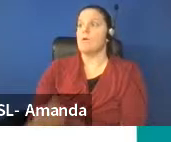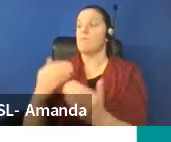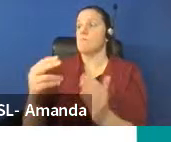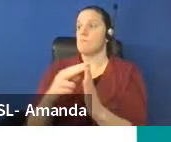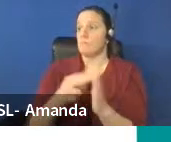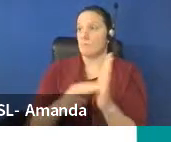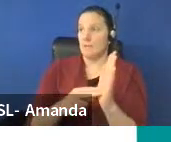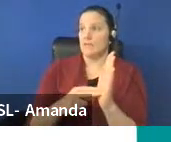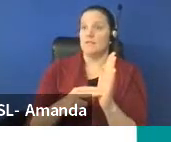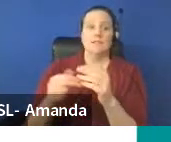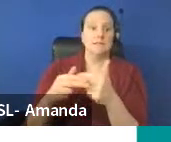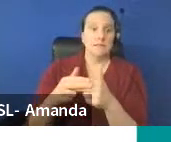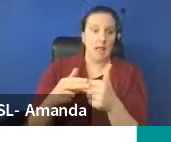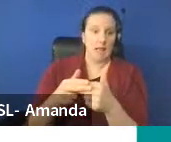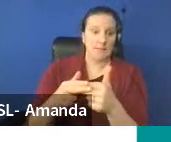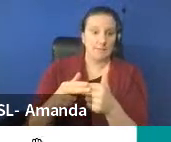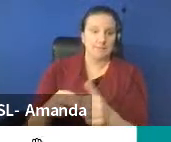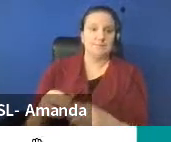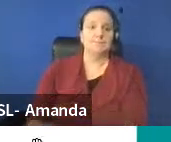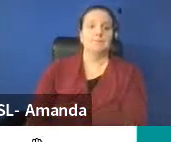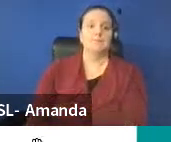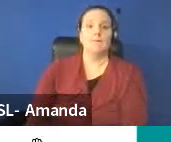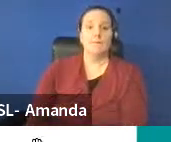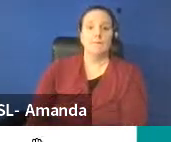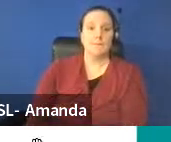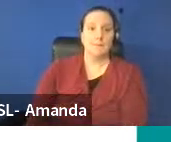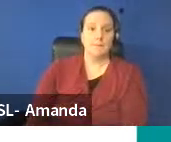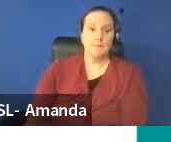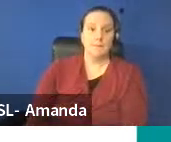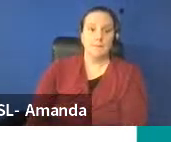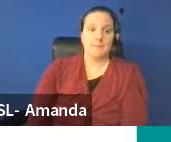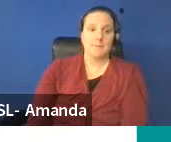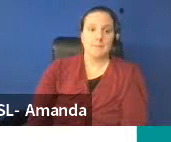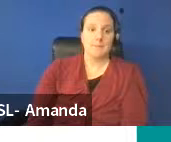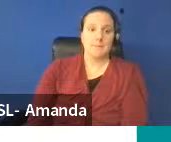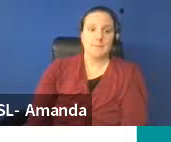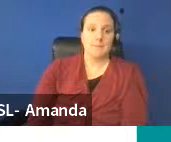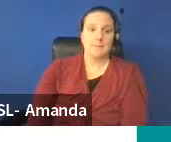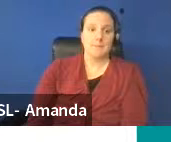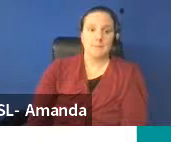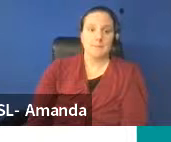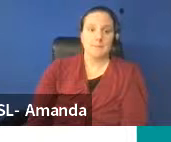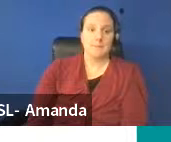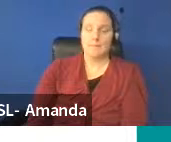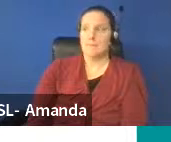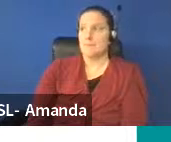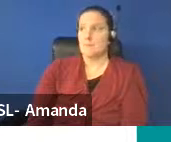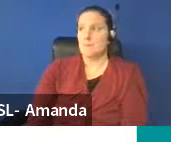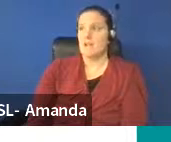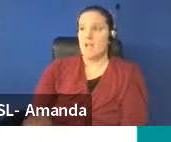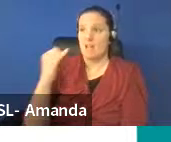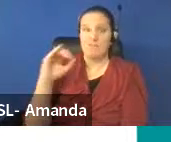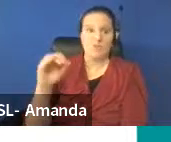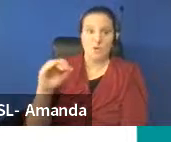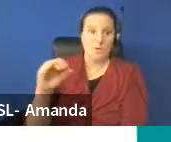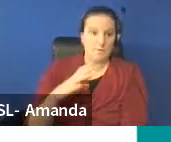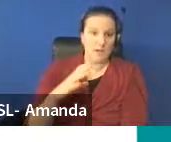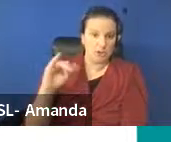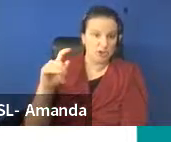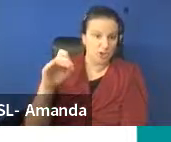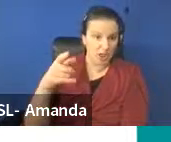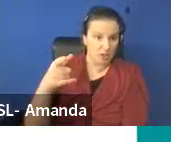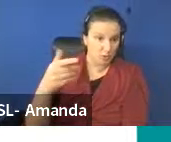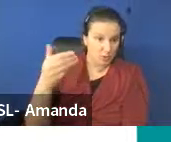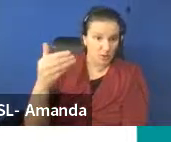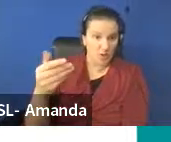the slide, and if we don't have any takers, Jake, do you want to